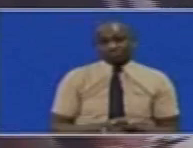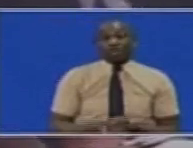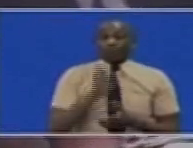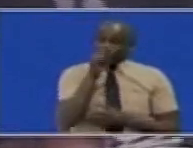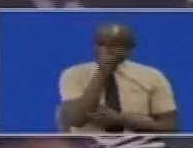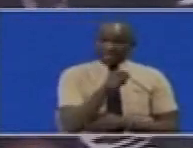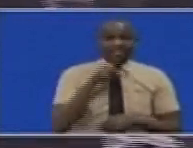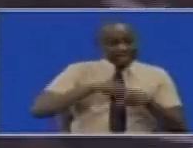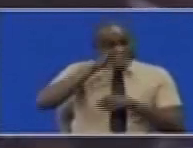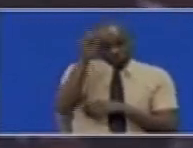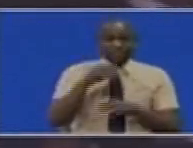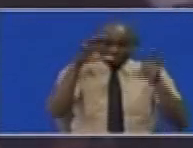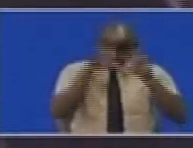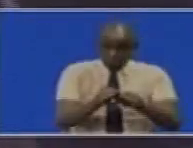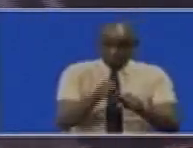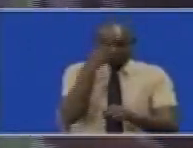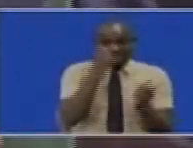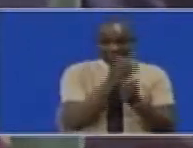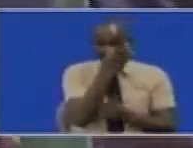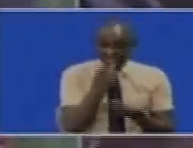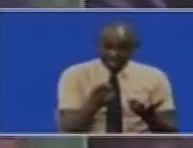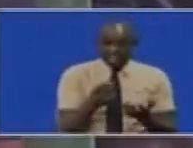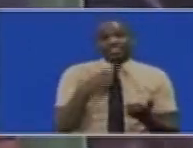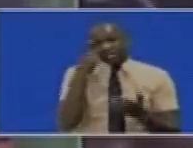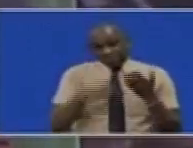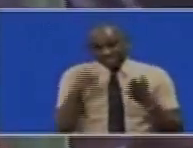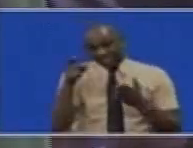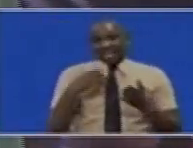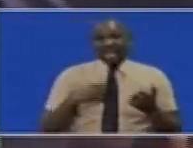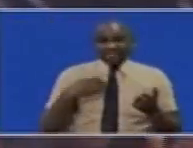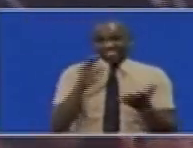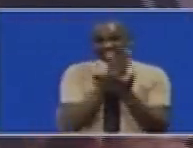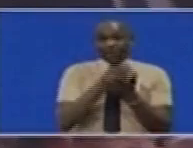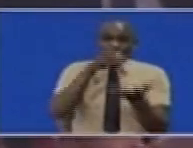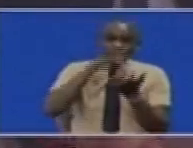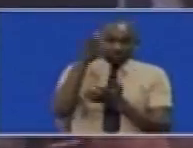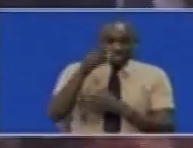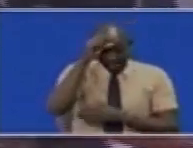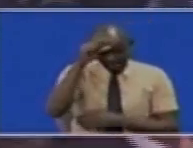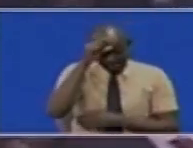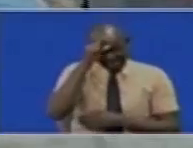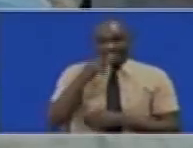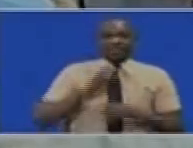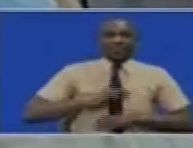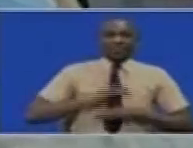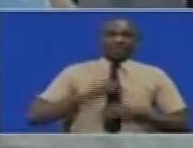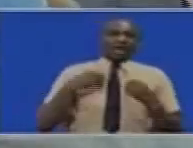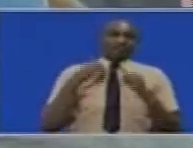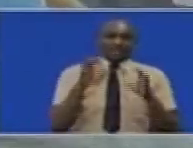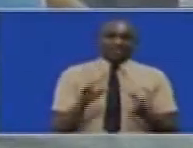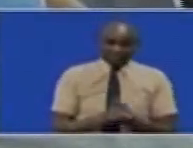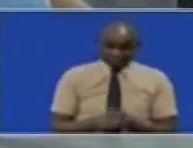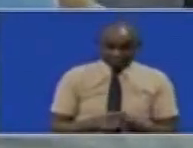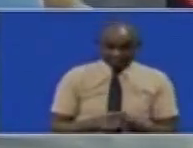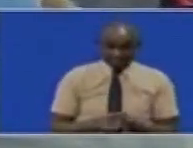Even when Jubilee formed government after the 2013 polls, there were murmurs of disgruntlement over sharing of positions in government and state agencies.